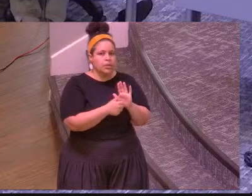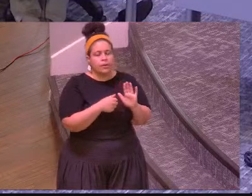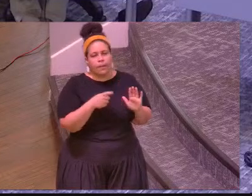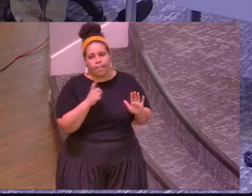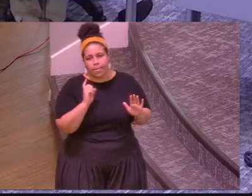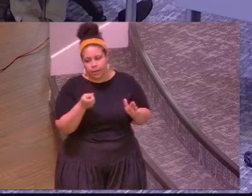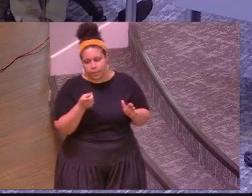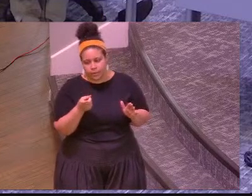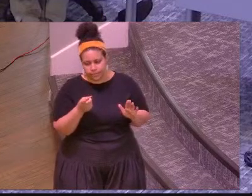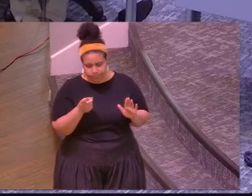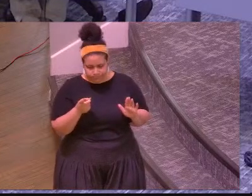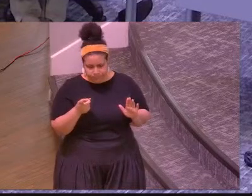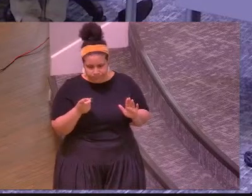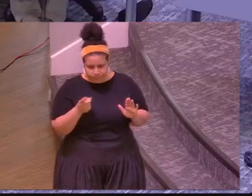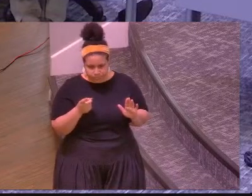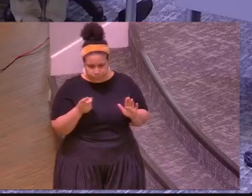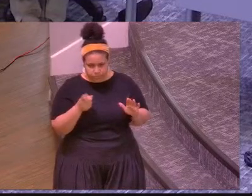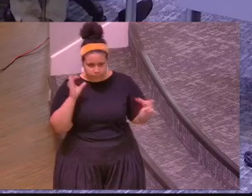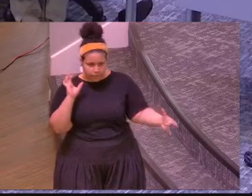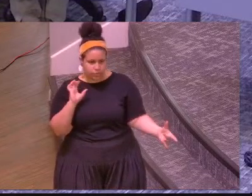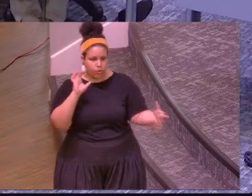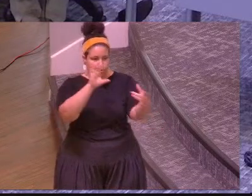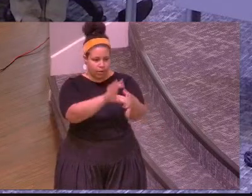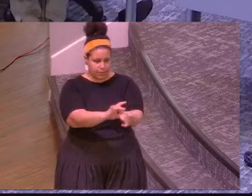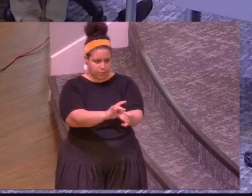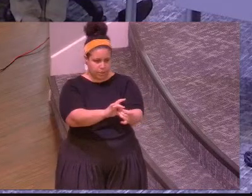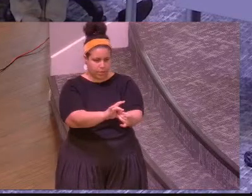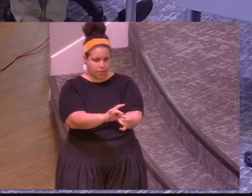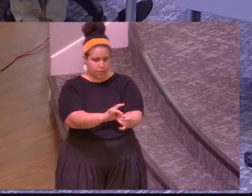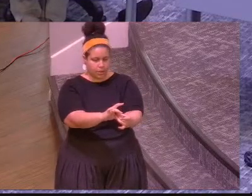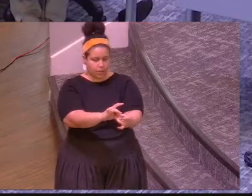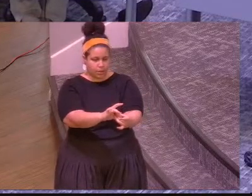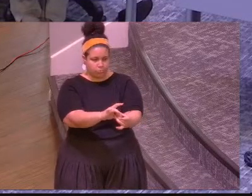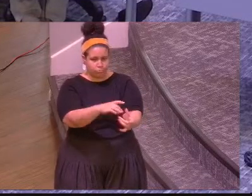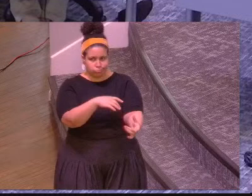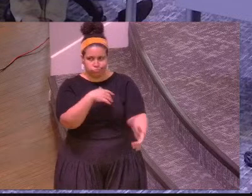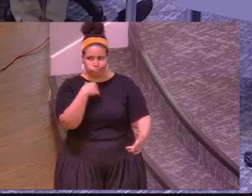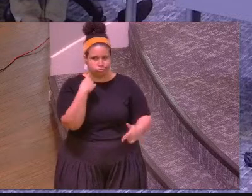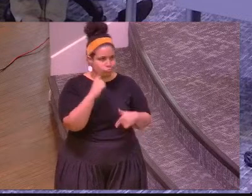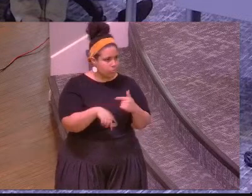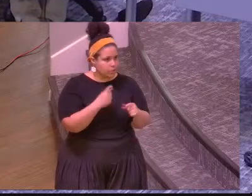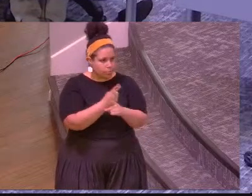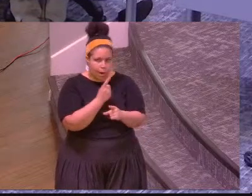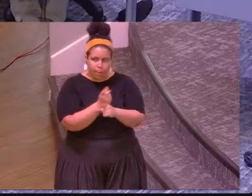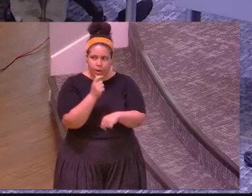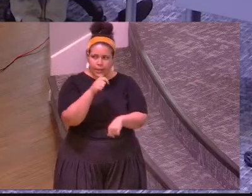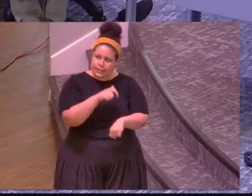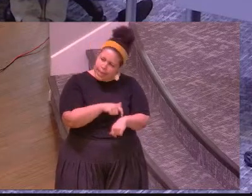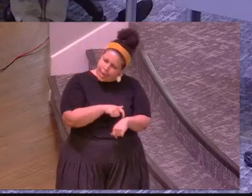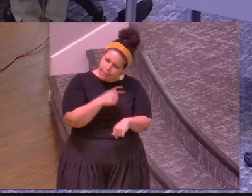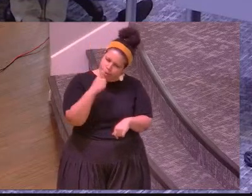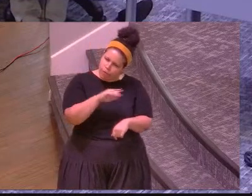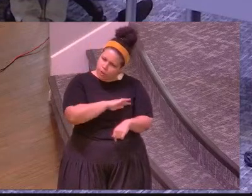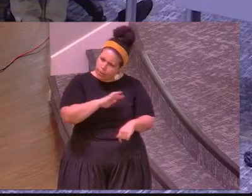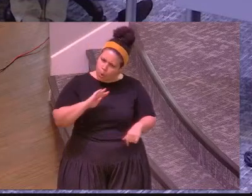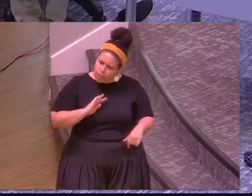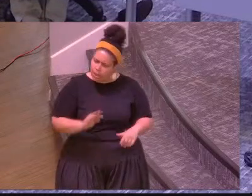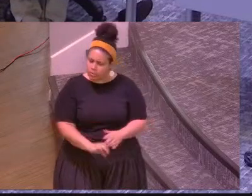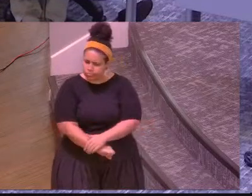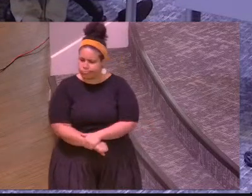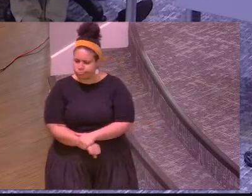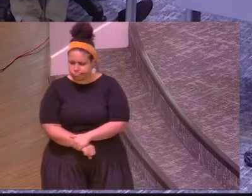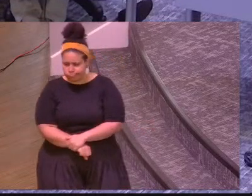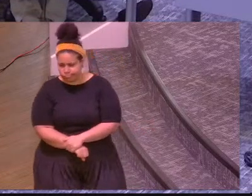we can reach out to figure out when might be an appropriate time for the board.